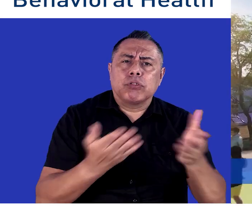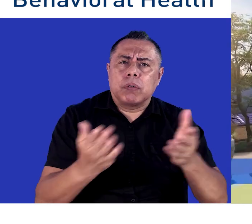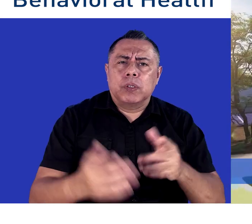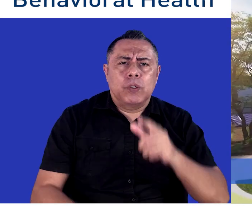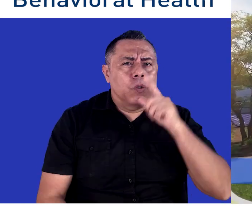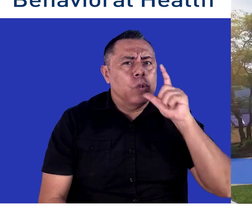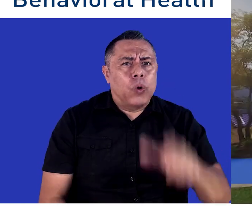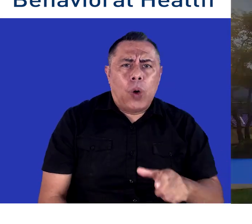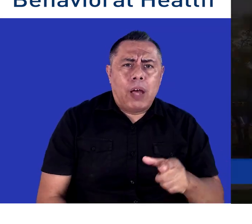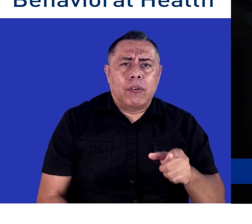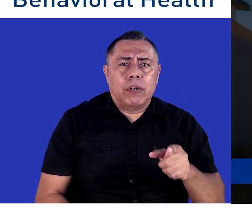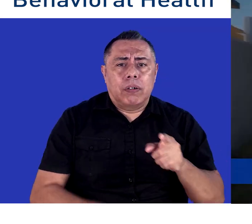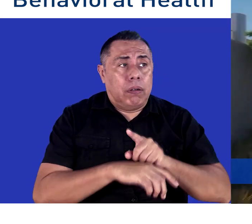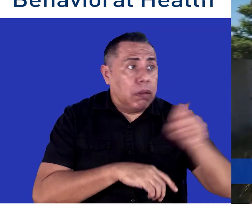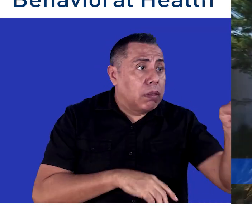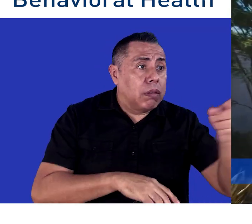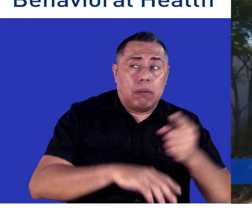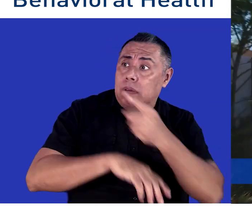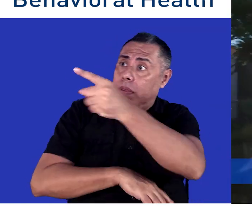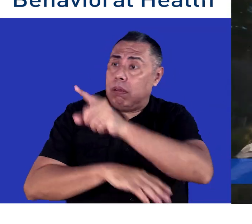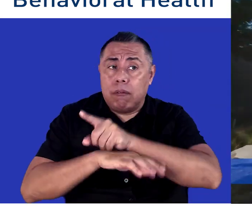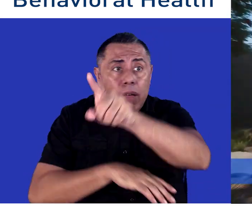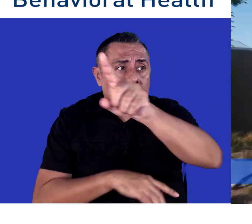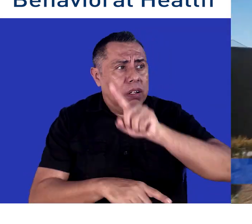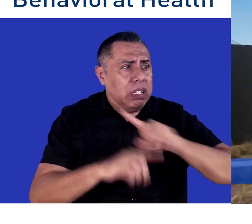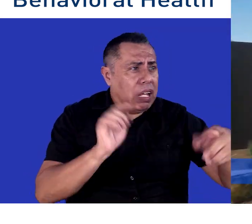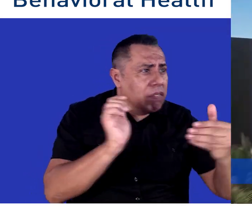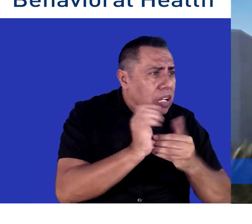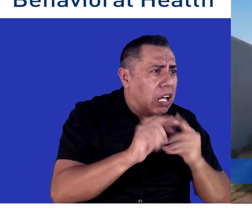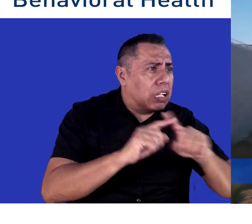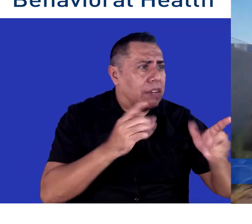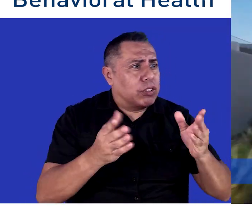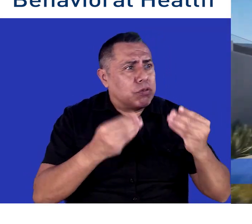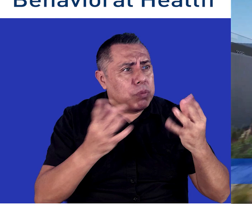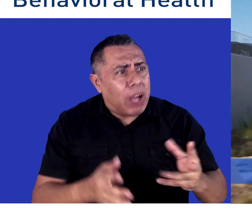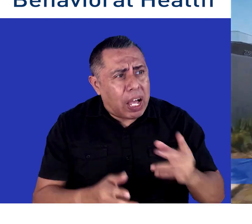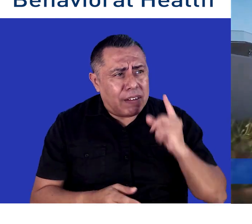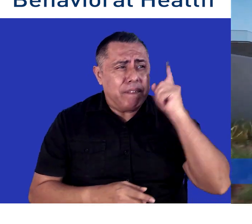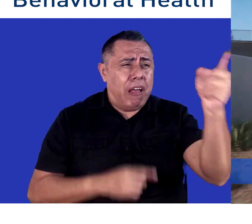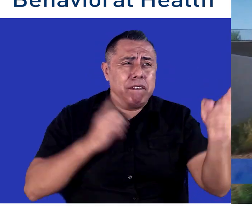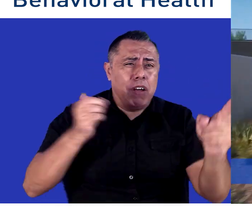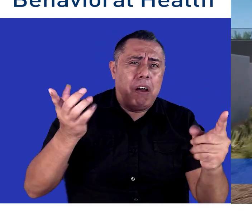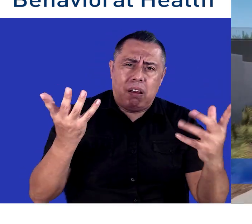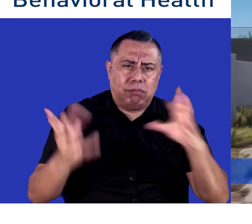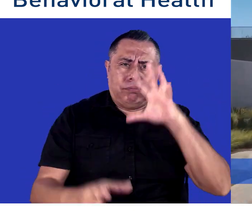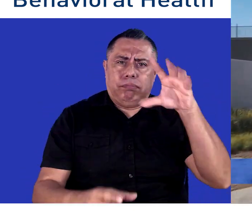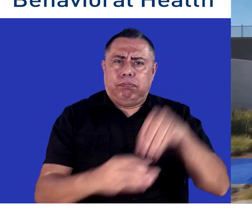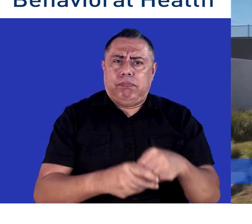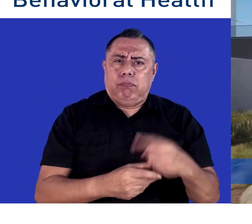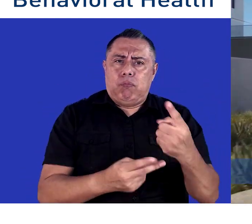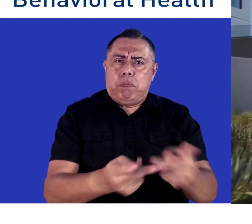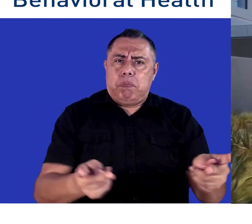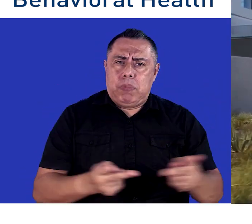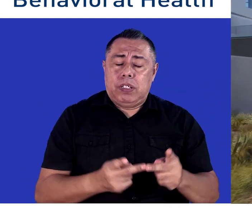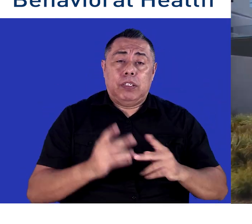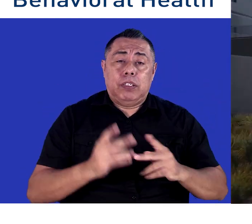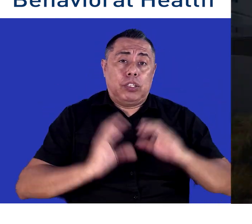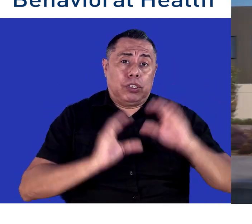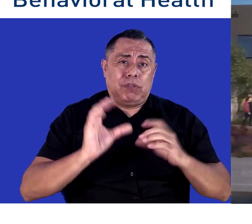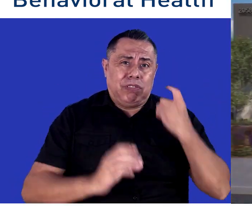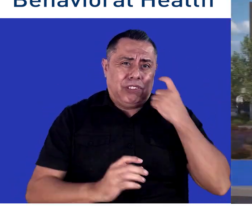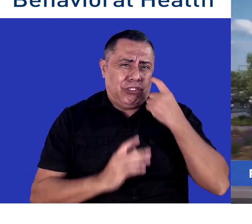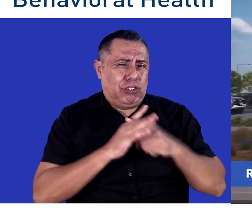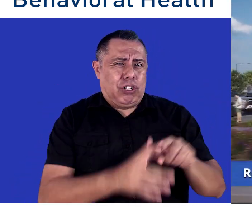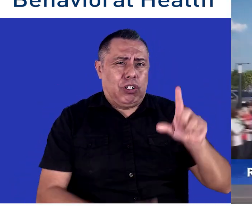wraparound services without having to navigate multiple providers across large distances. Construction broke ground